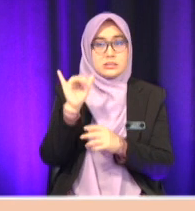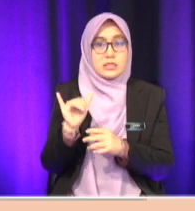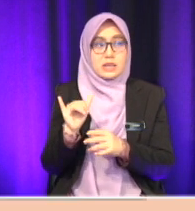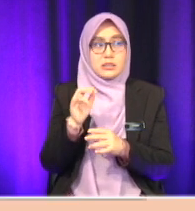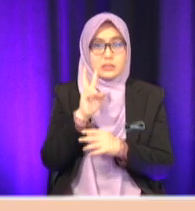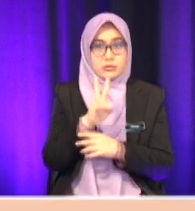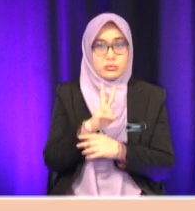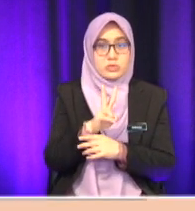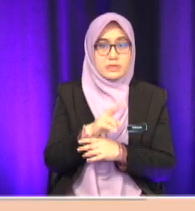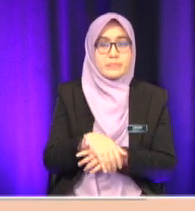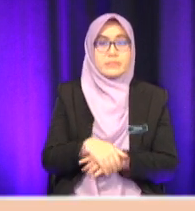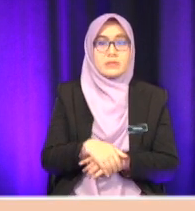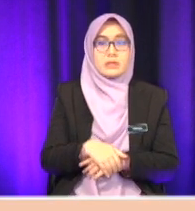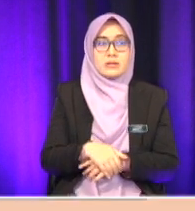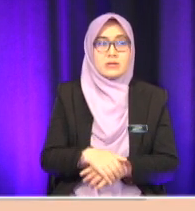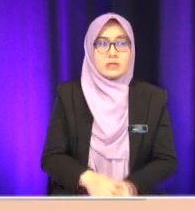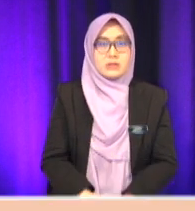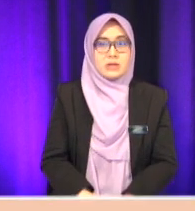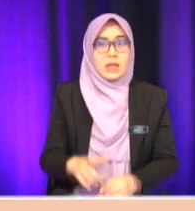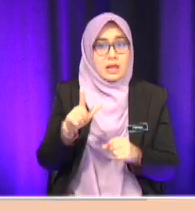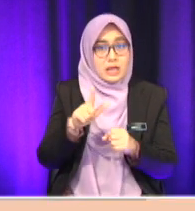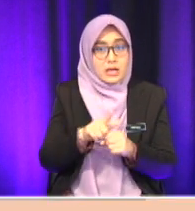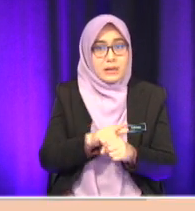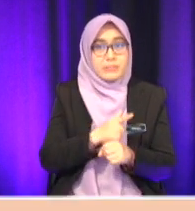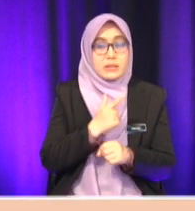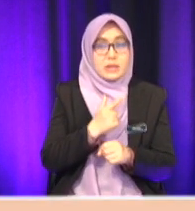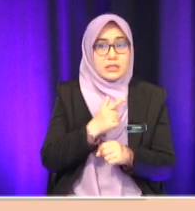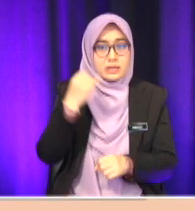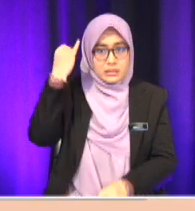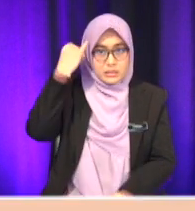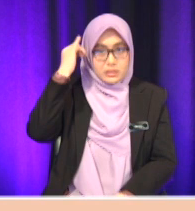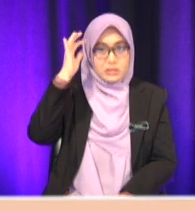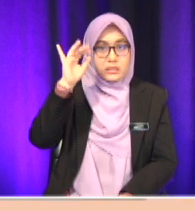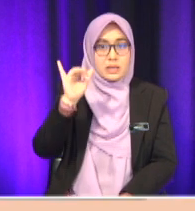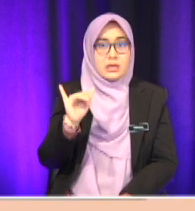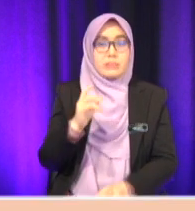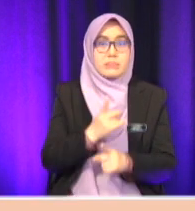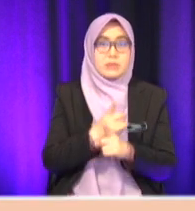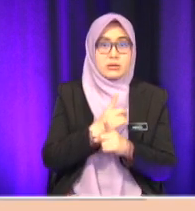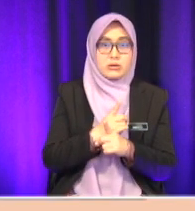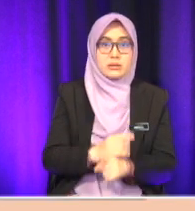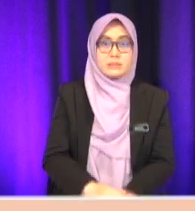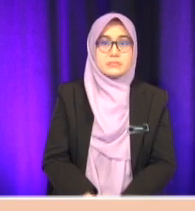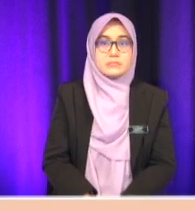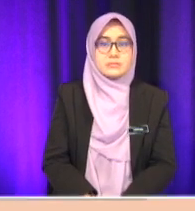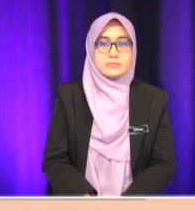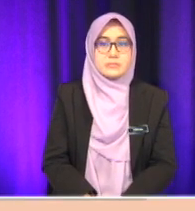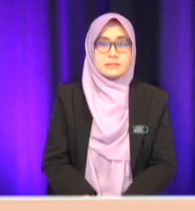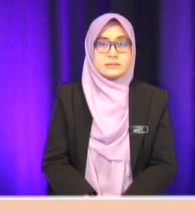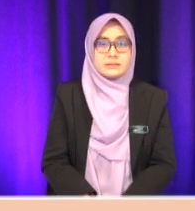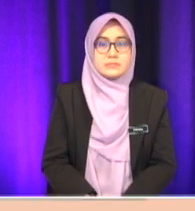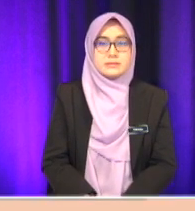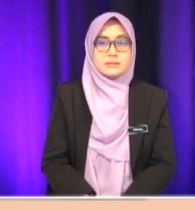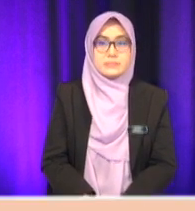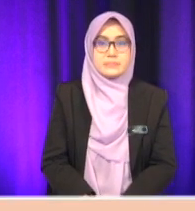complete the notes using information from the text. No own words.